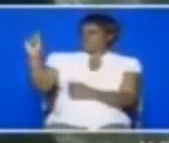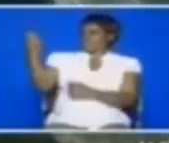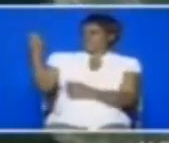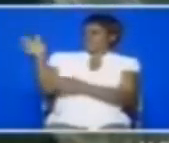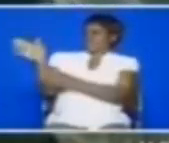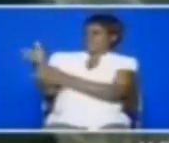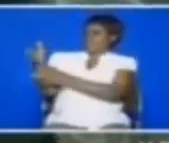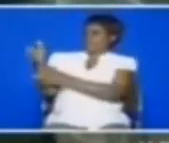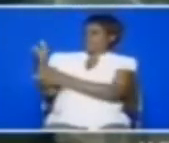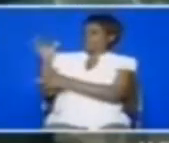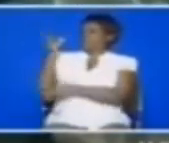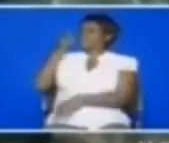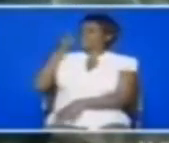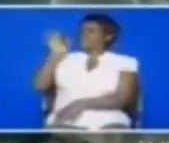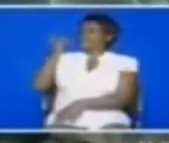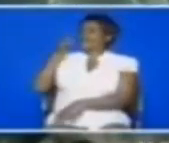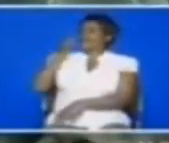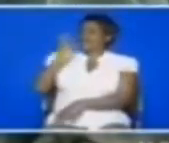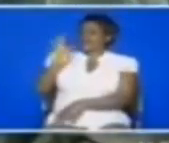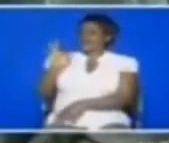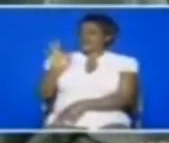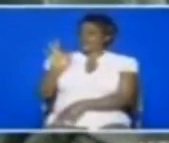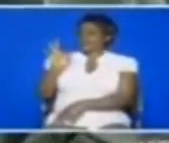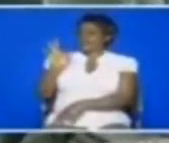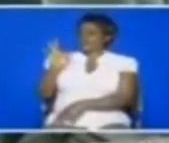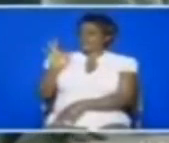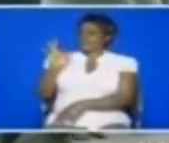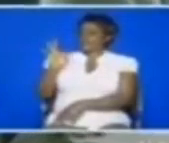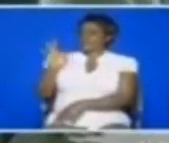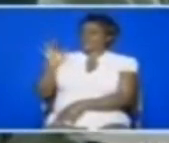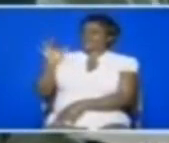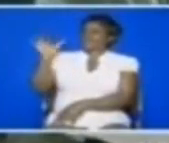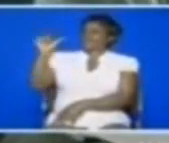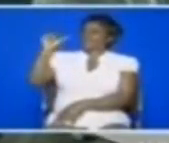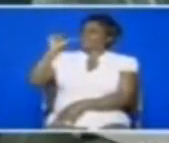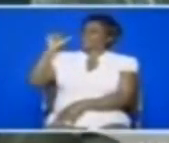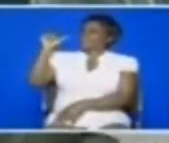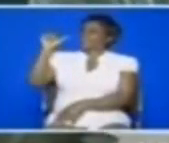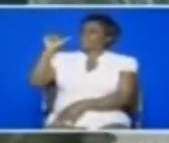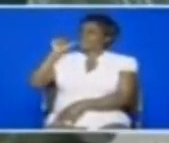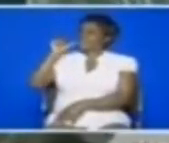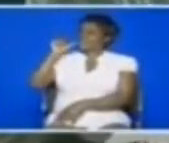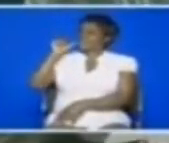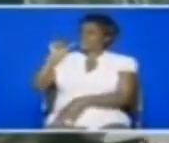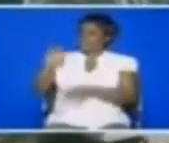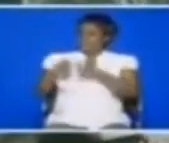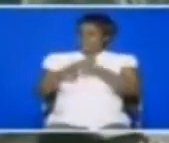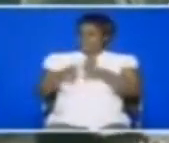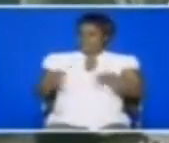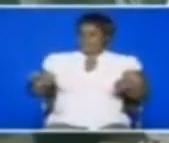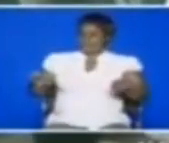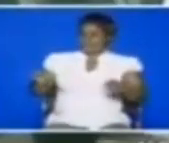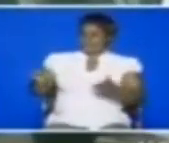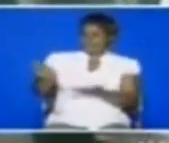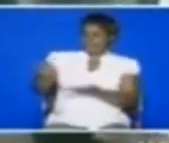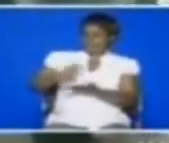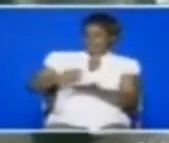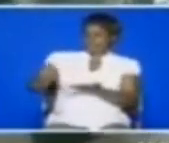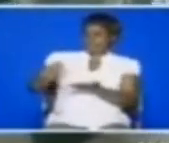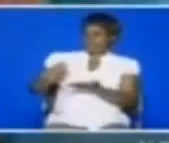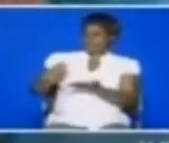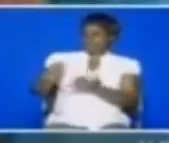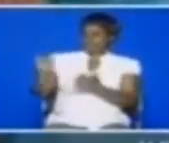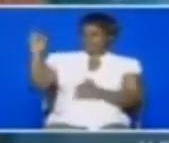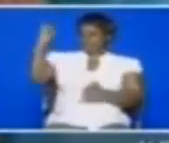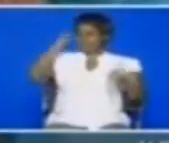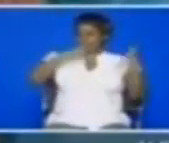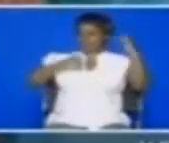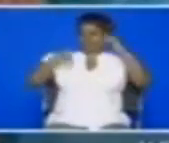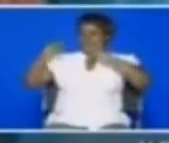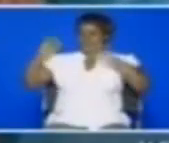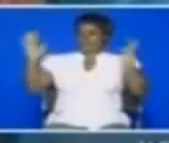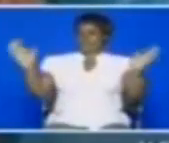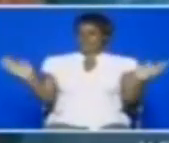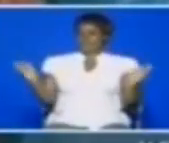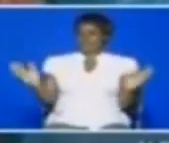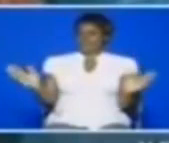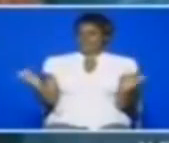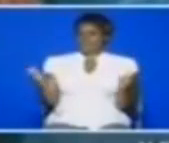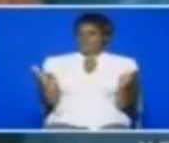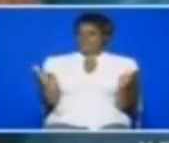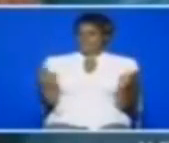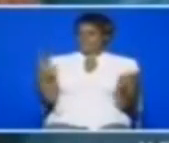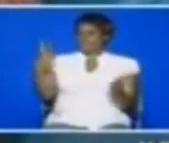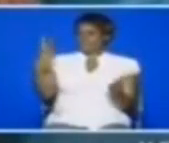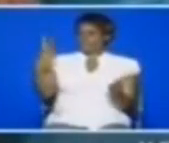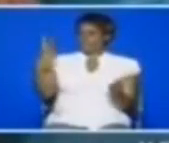Kenya's ambassador to France, High Commissioner to Britain, and Permanent Secretary in the Ministry of Foreign Affairs.